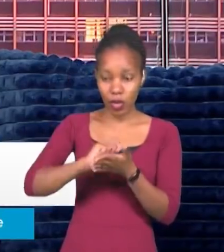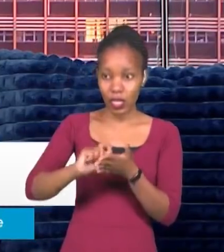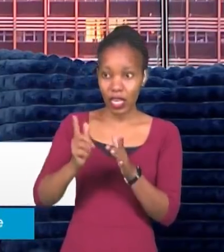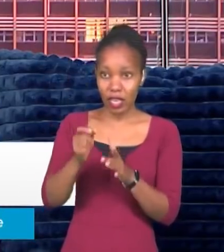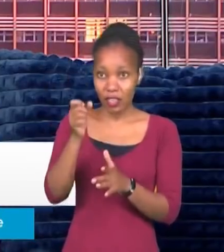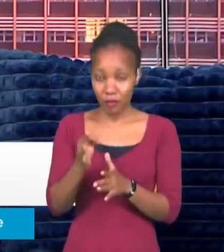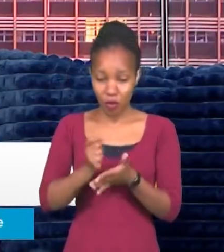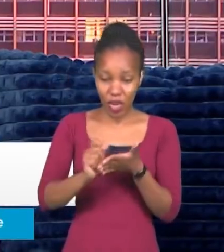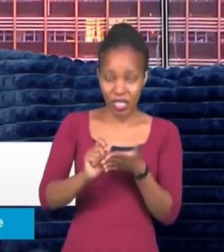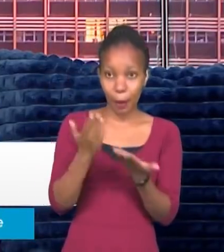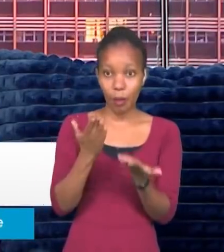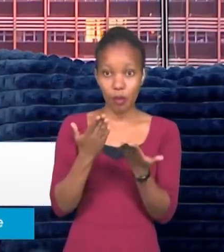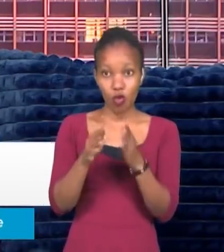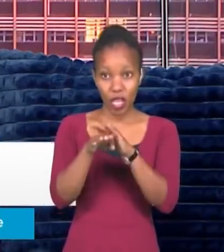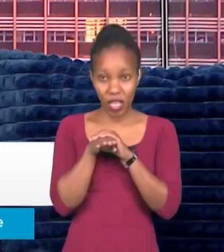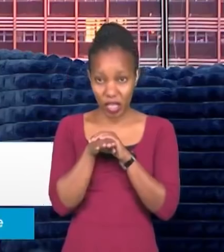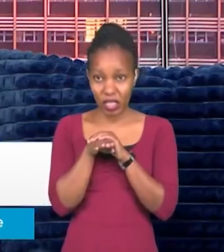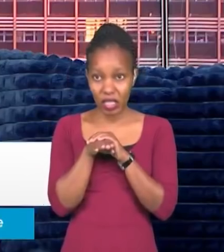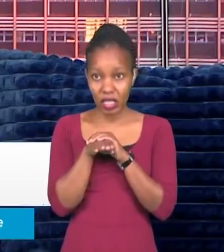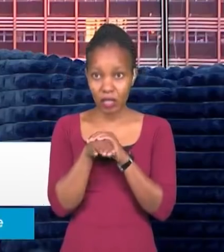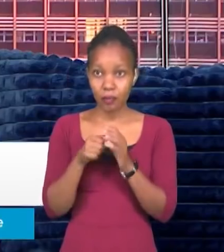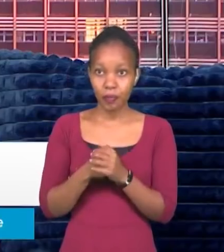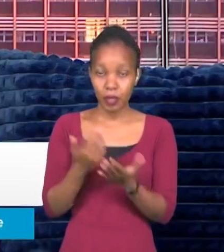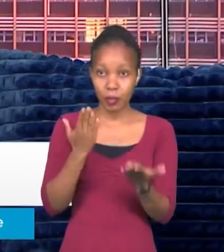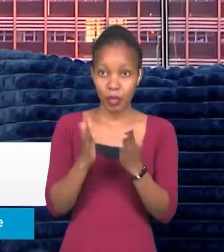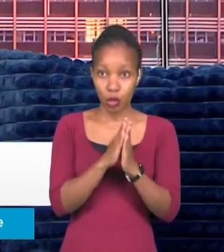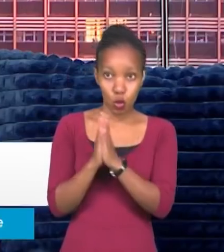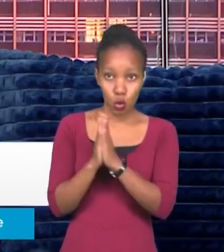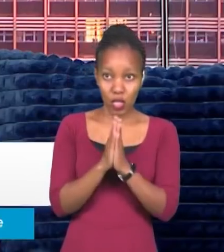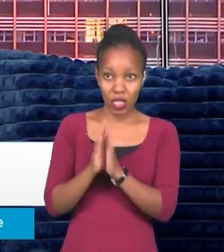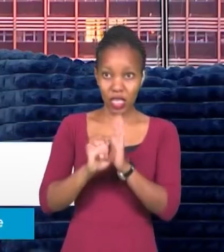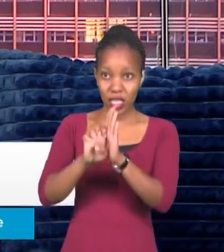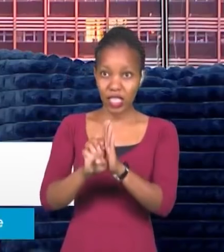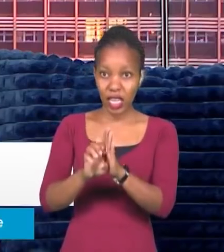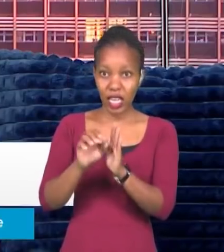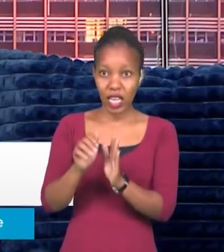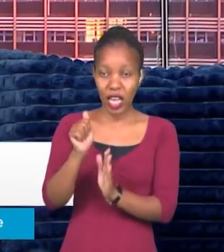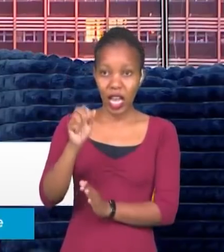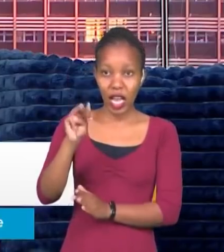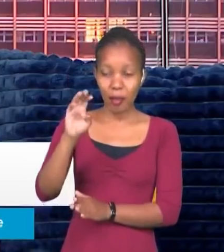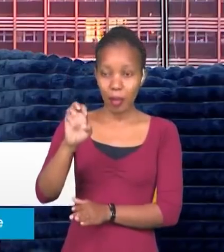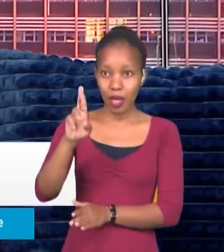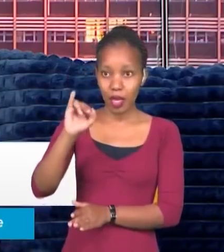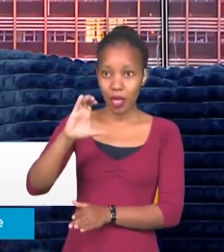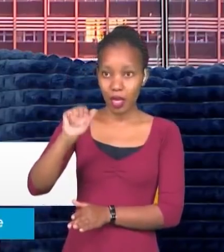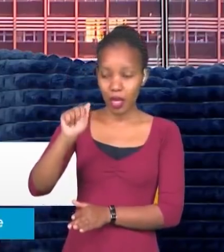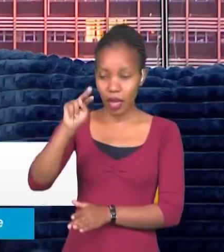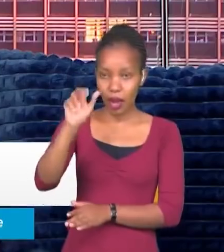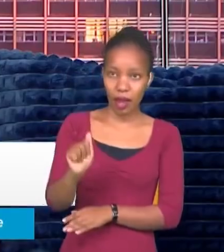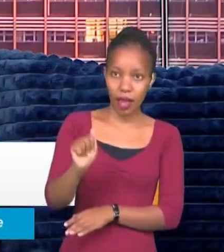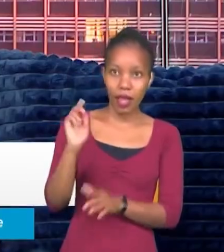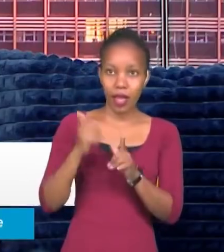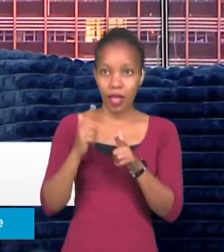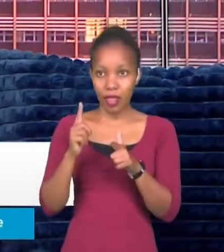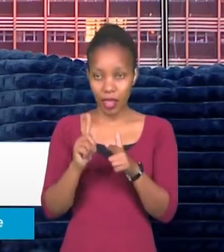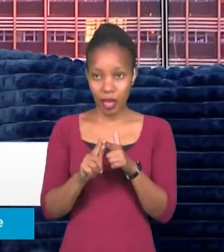maybe for literature, if you look at stories like Americana by Chimamanda, you'd find that she would describe